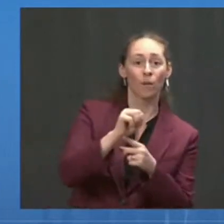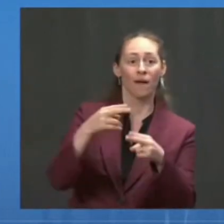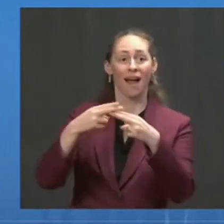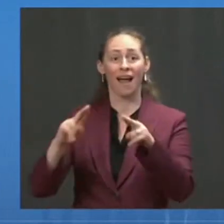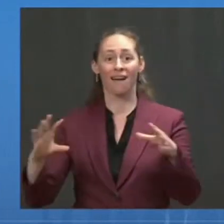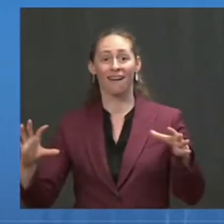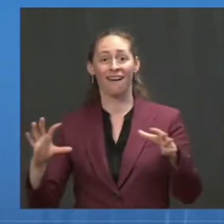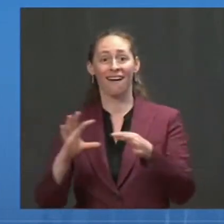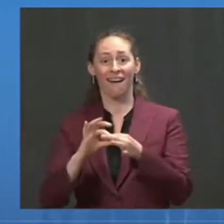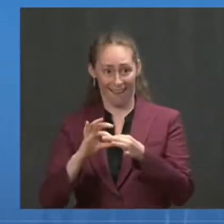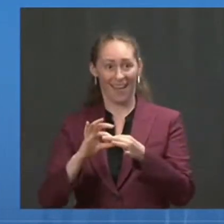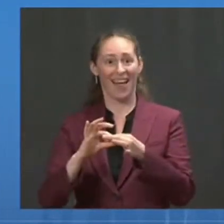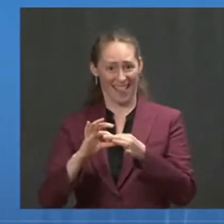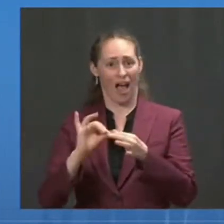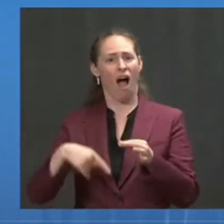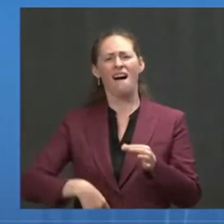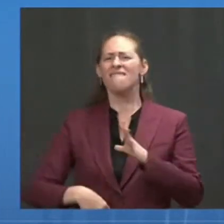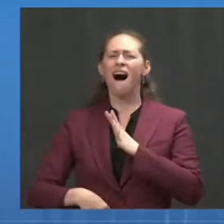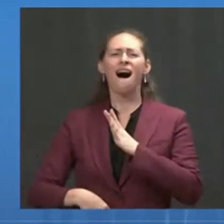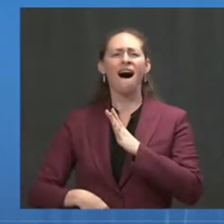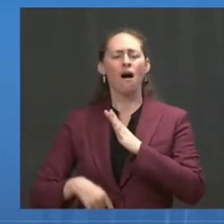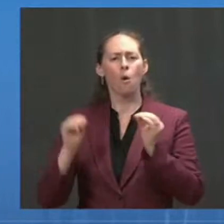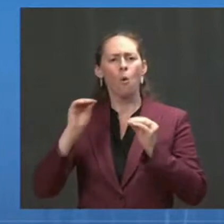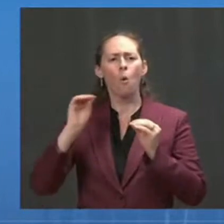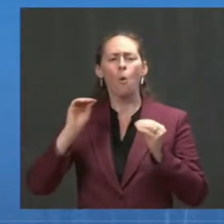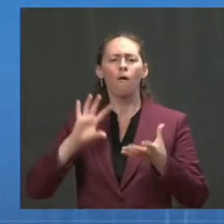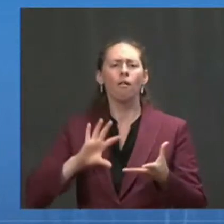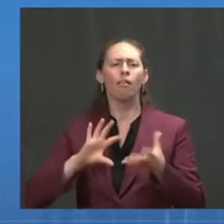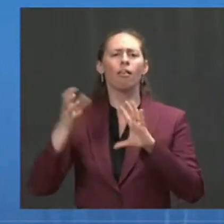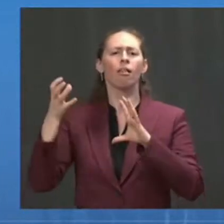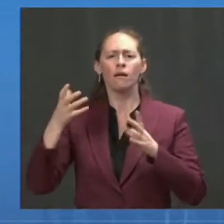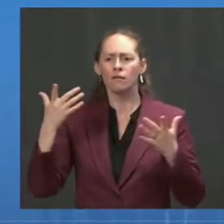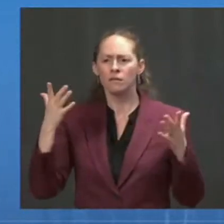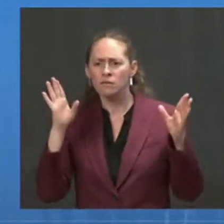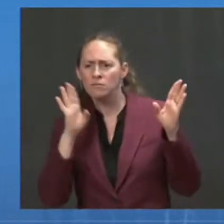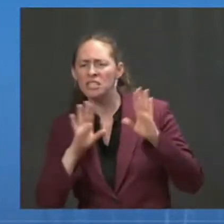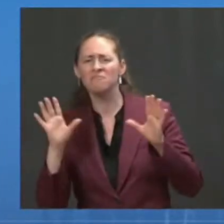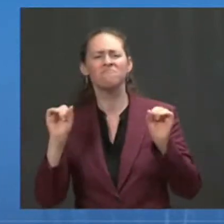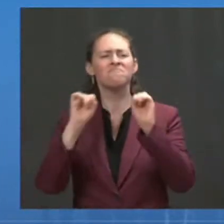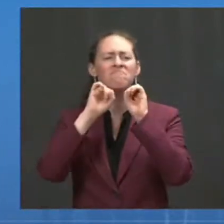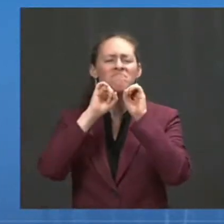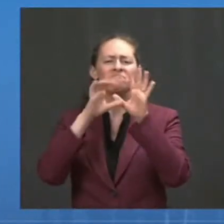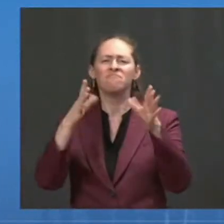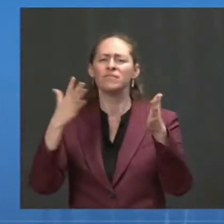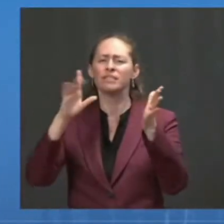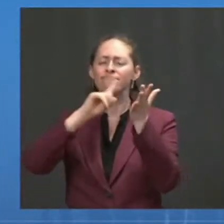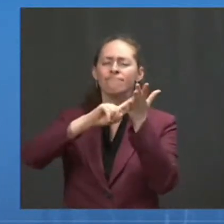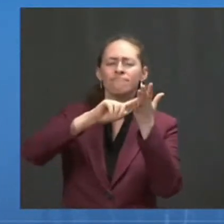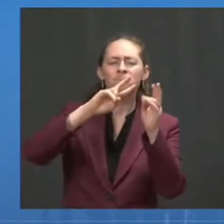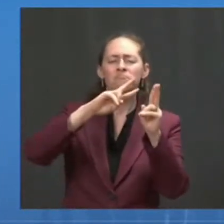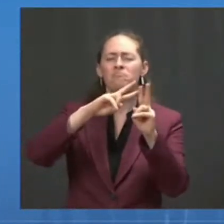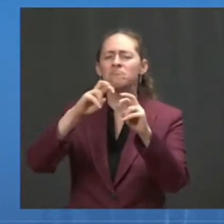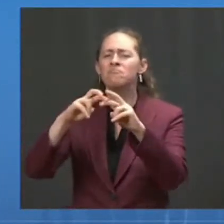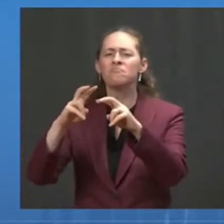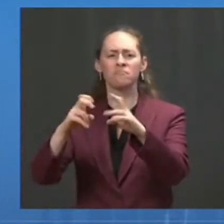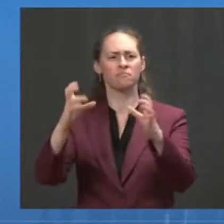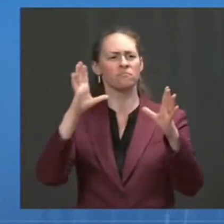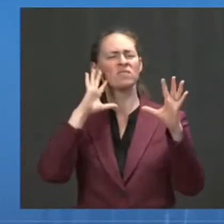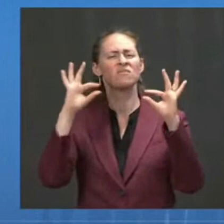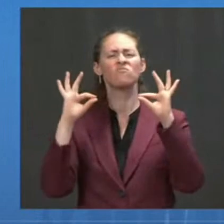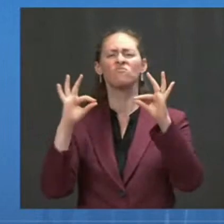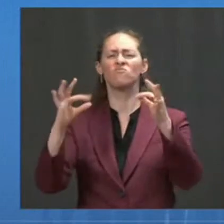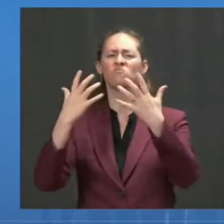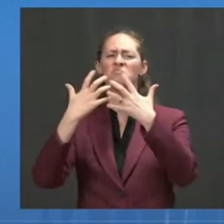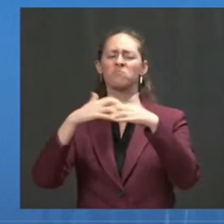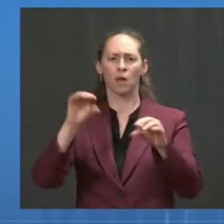did not find any safety concerns for pregnant people who were vaccinated late in pregnancy or for their babies.